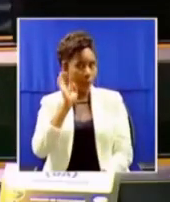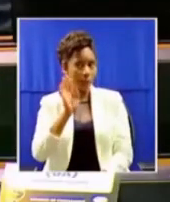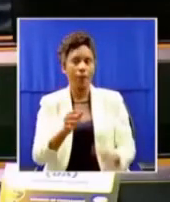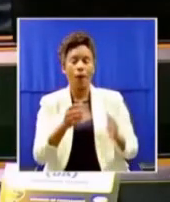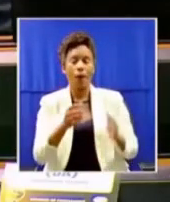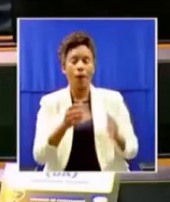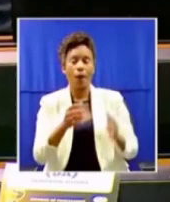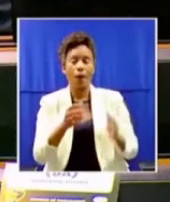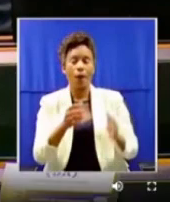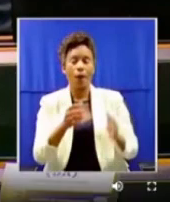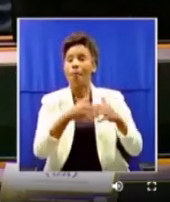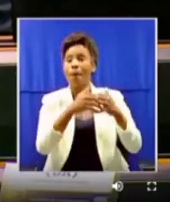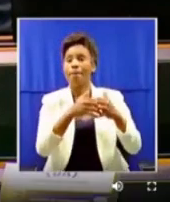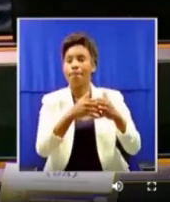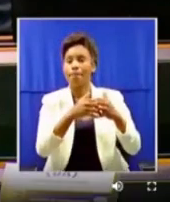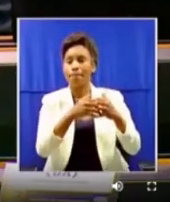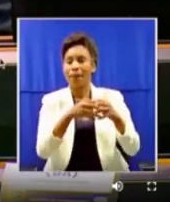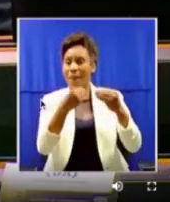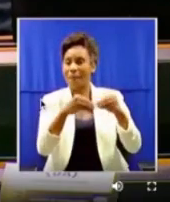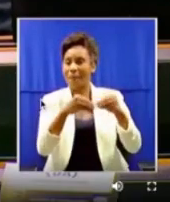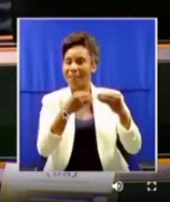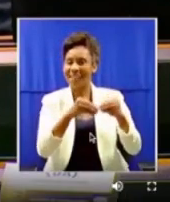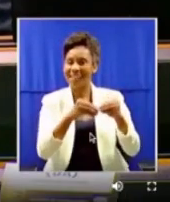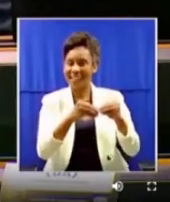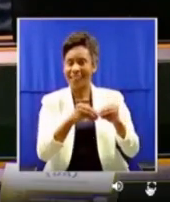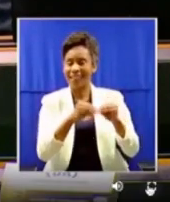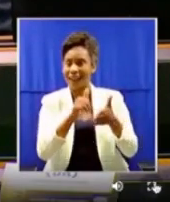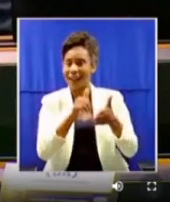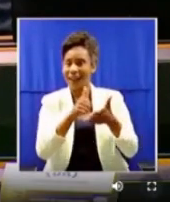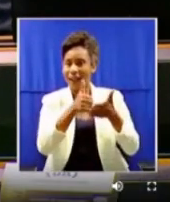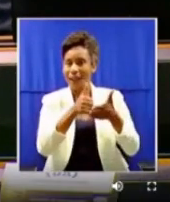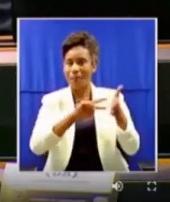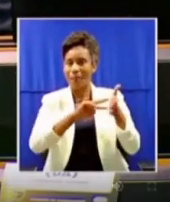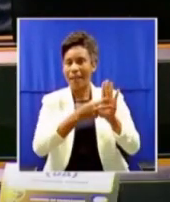implement its business rescue plan.